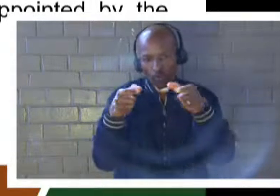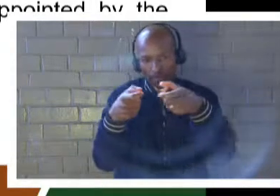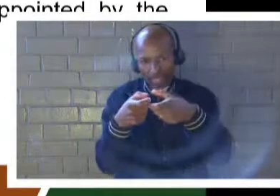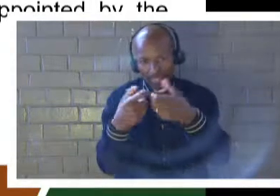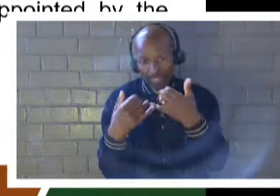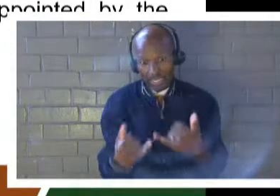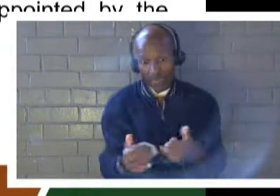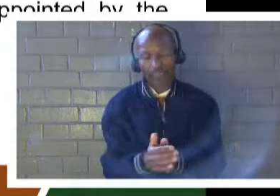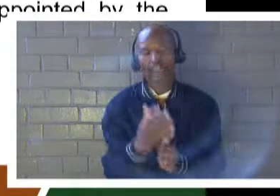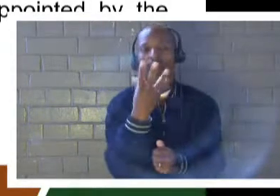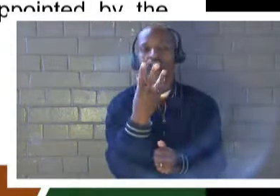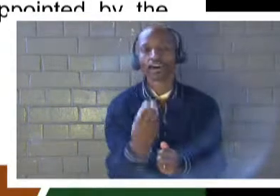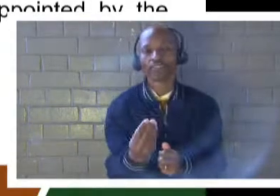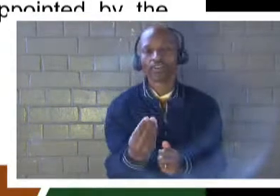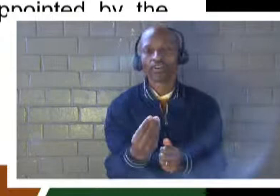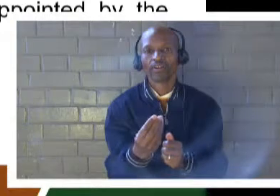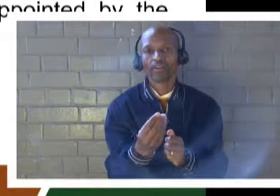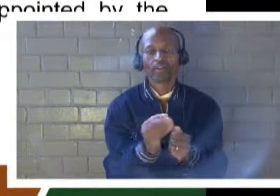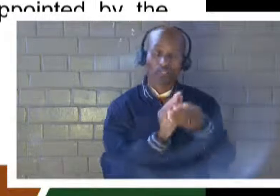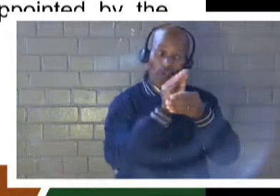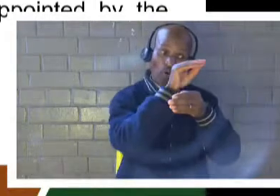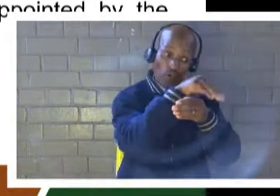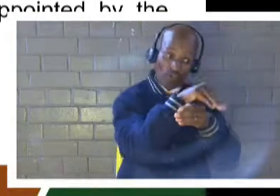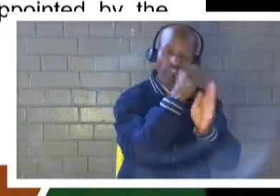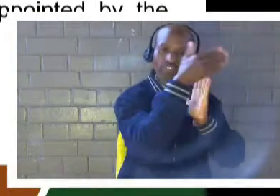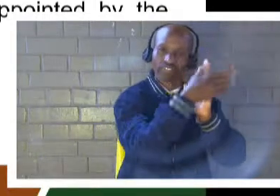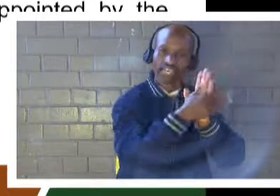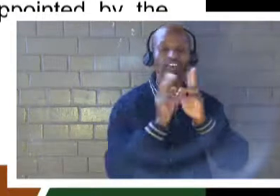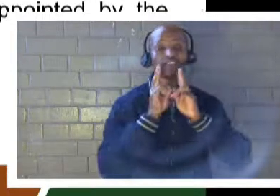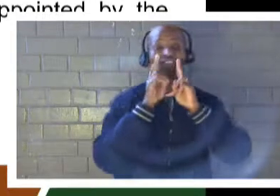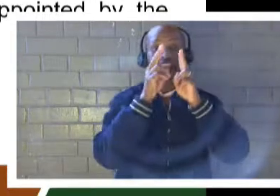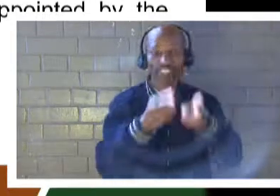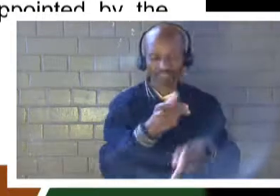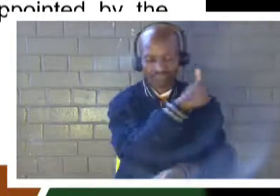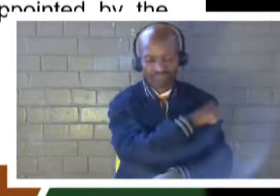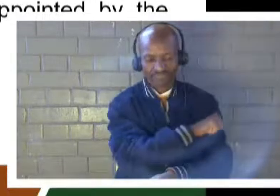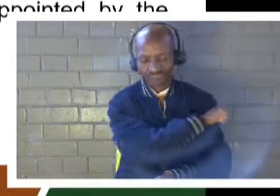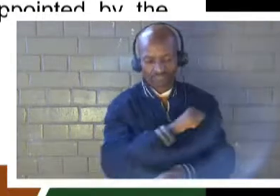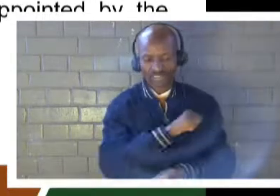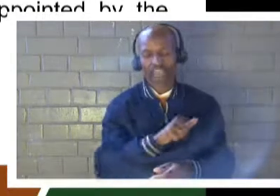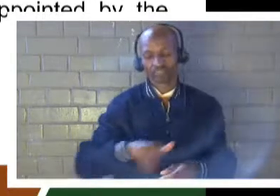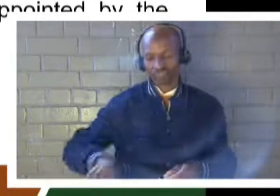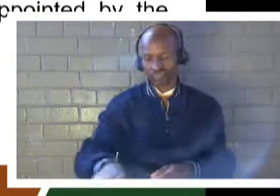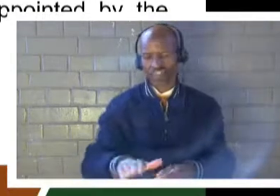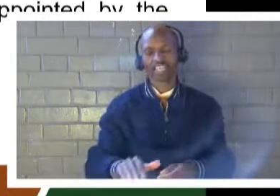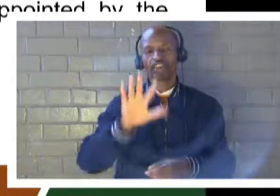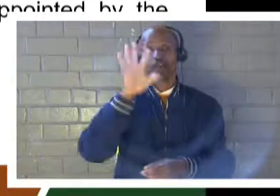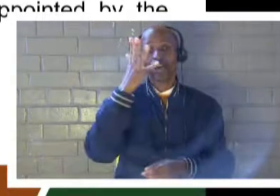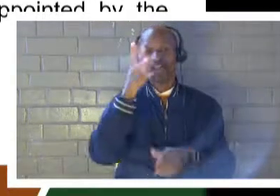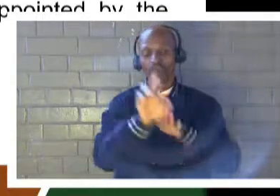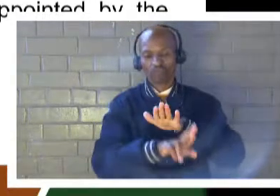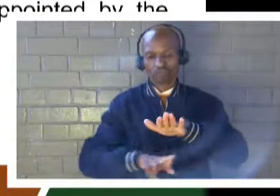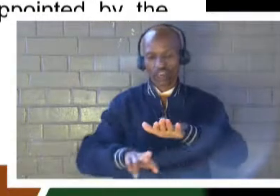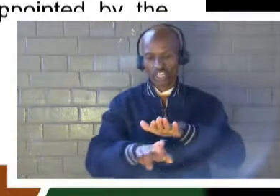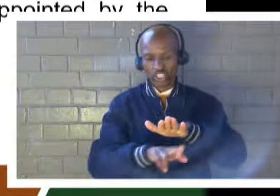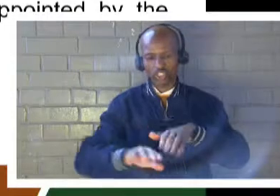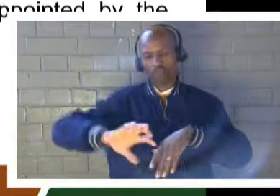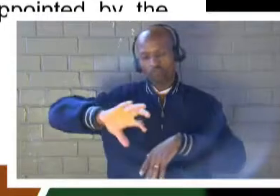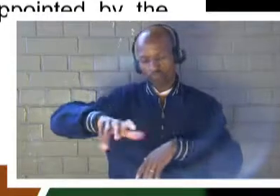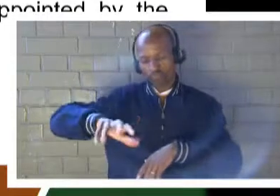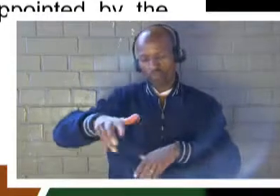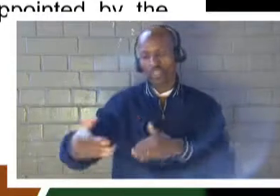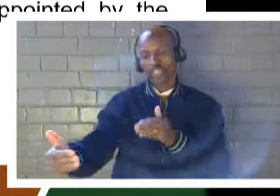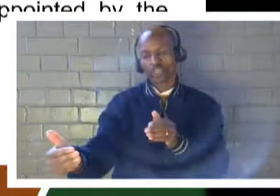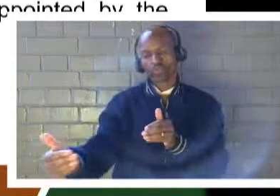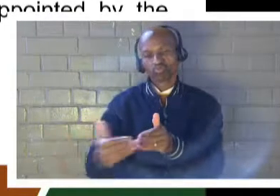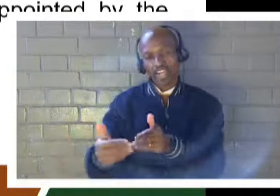already conducted oversight visits in hospitals situated in 5 regions of the province, to gather